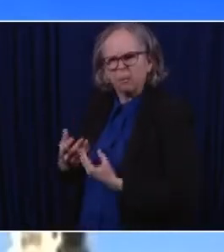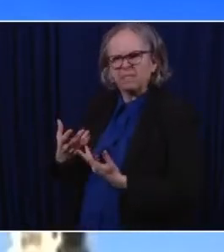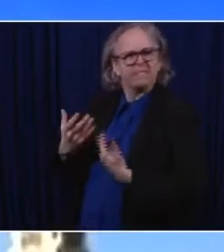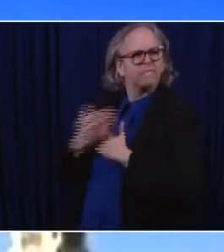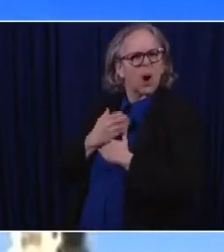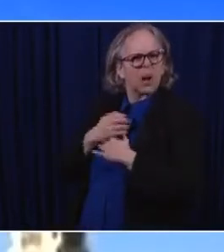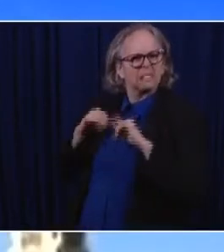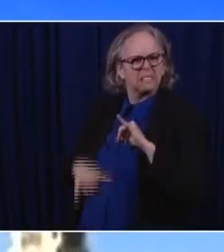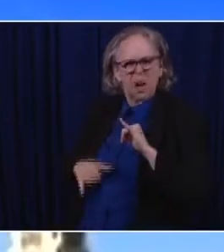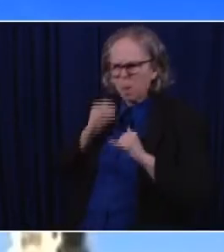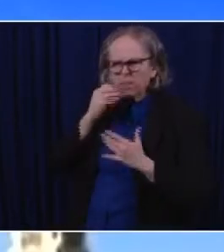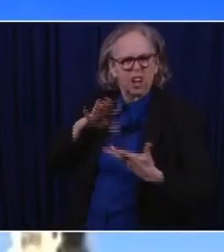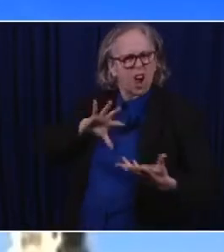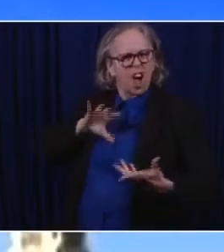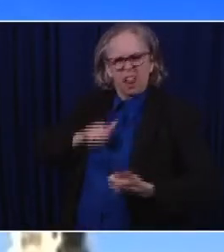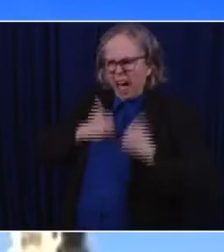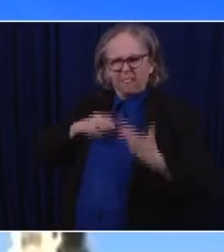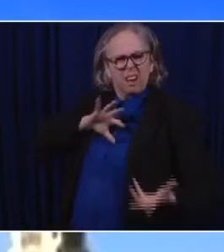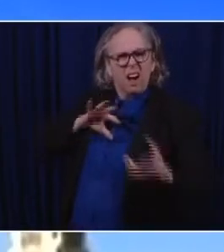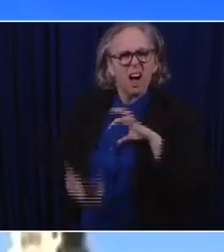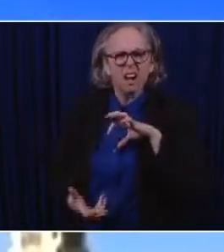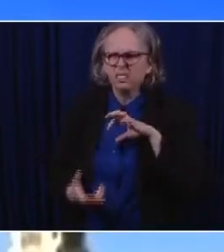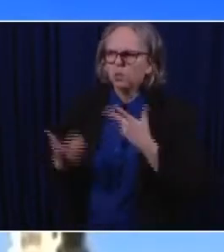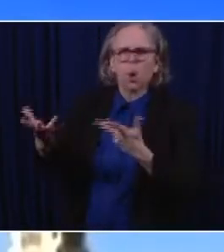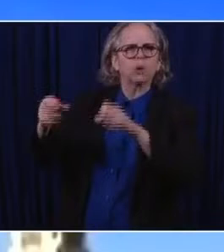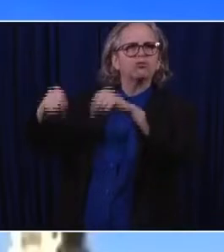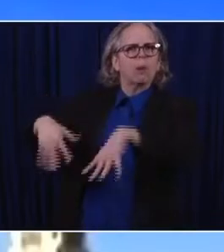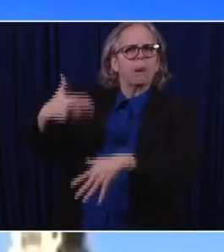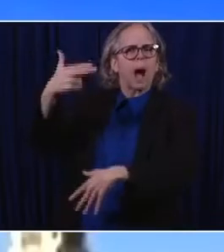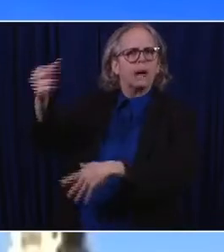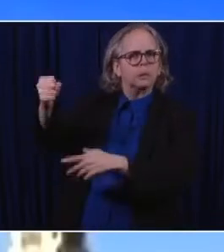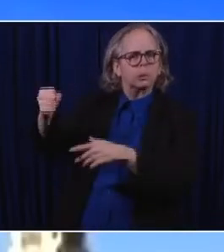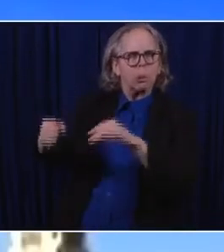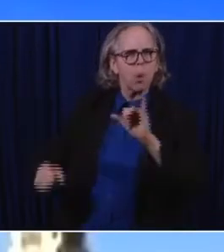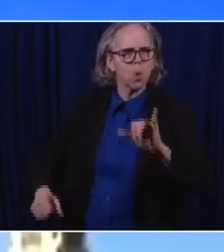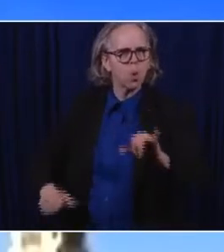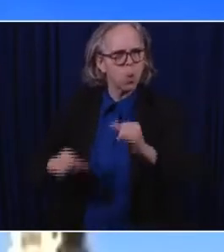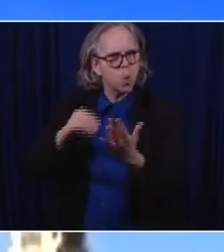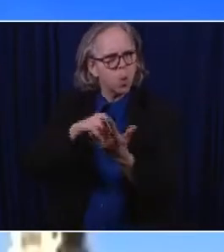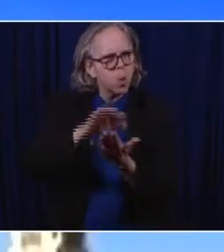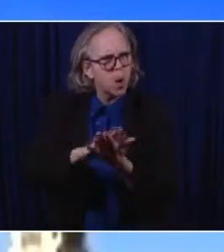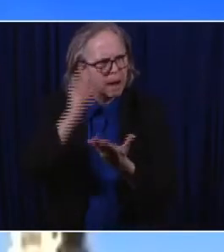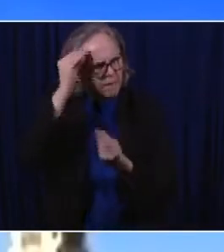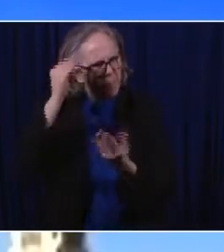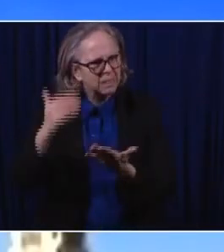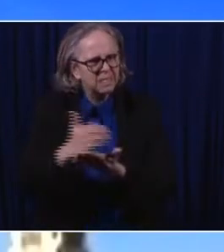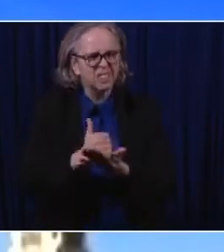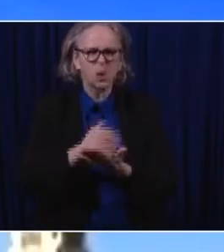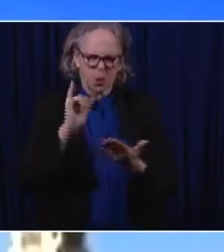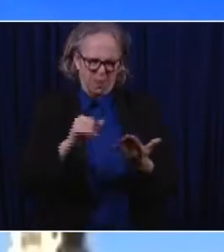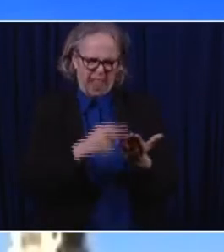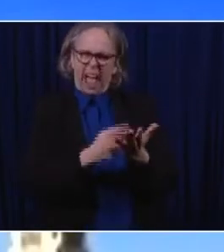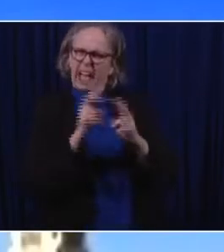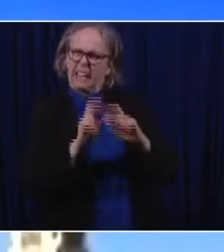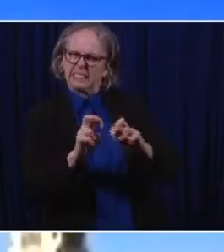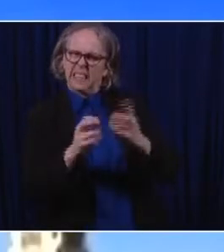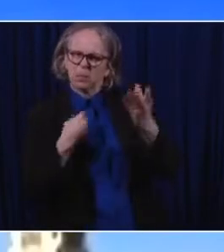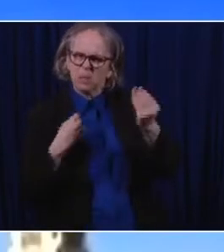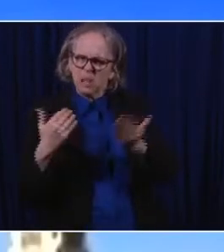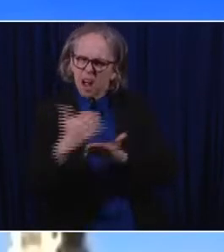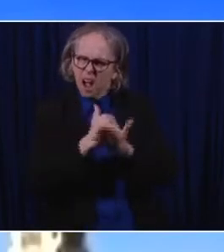require them to respond. So let's talk a little bit about the assessments. The data that we released